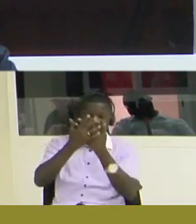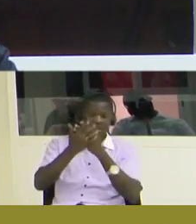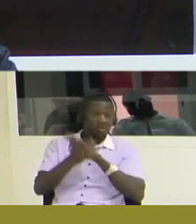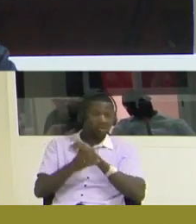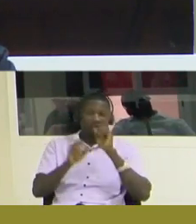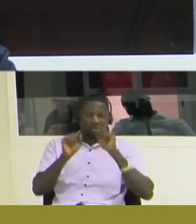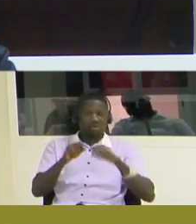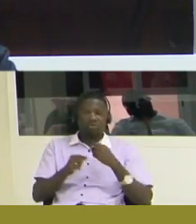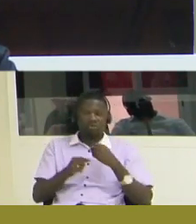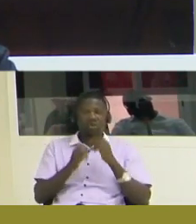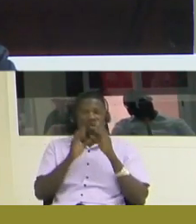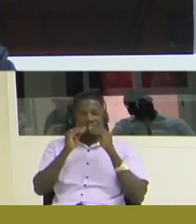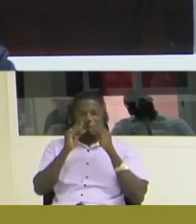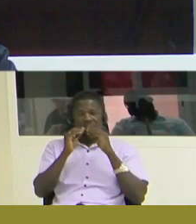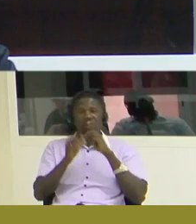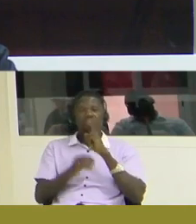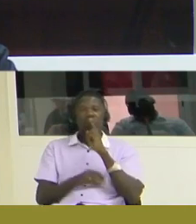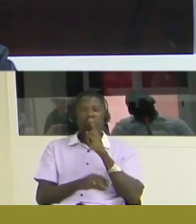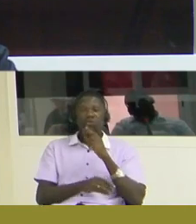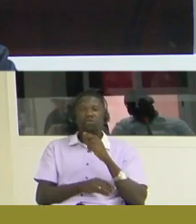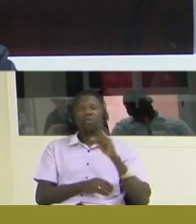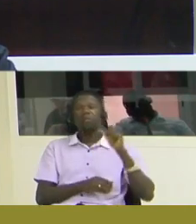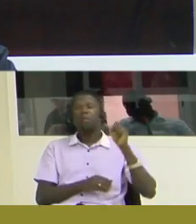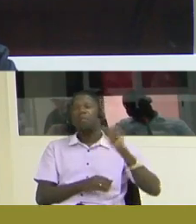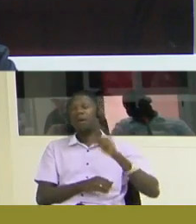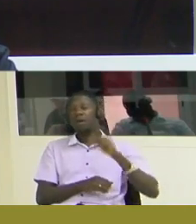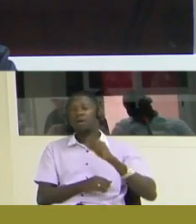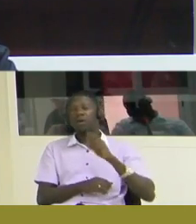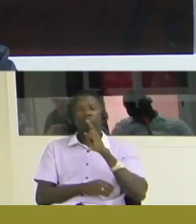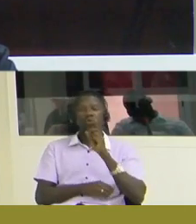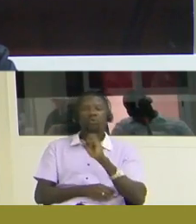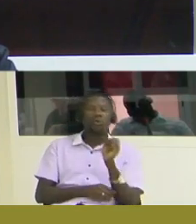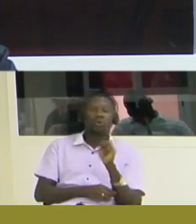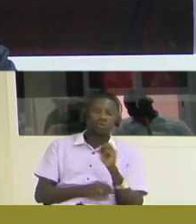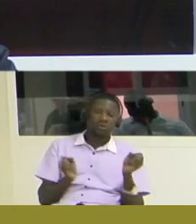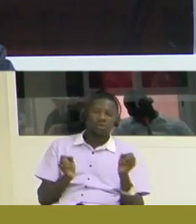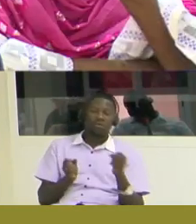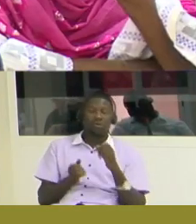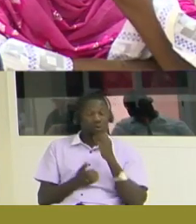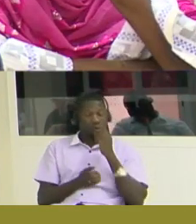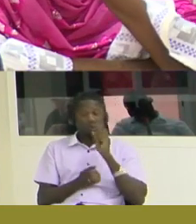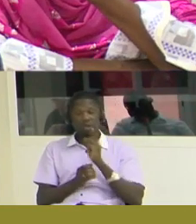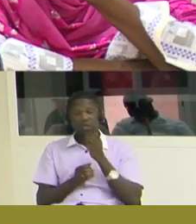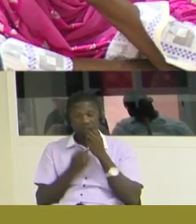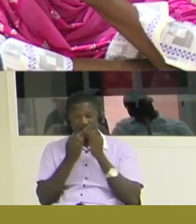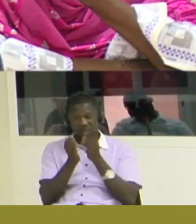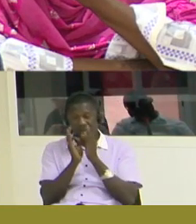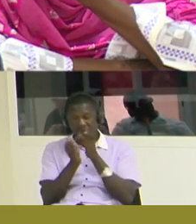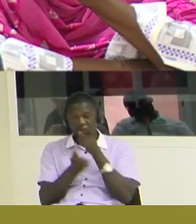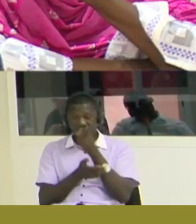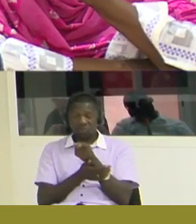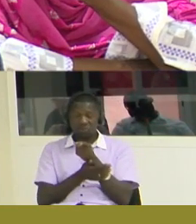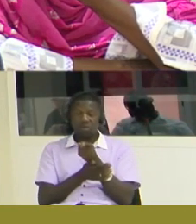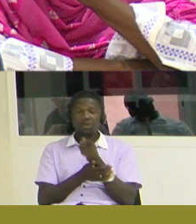to tell who was the most brutal and who was not but what I can assure you is that